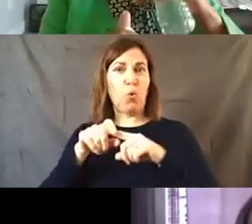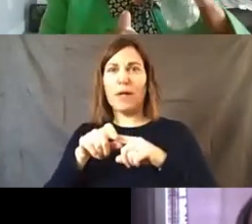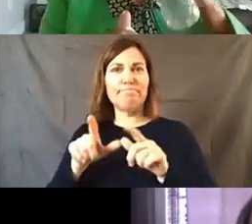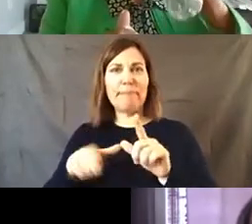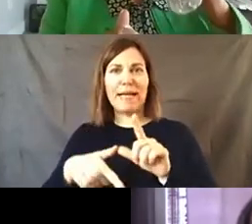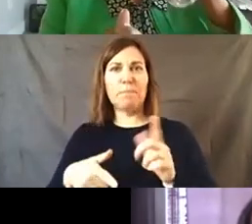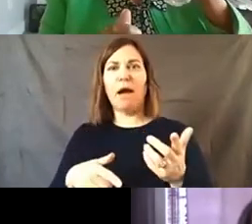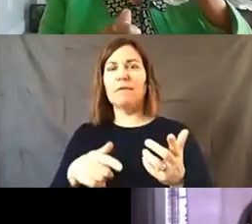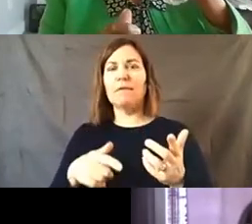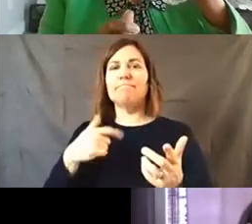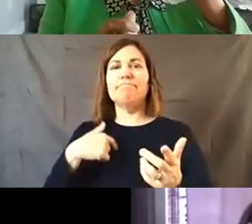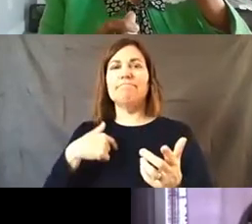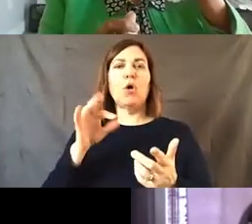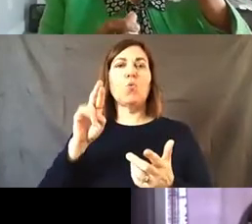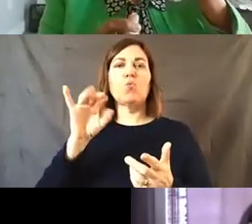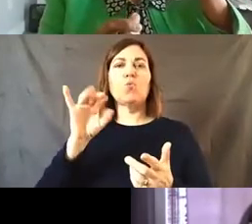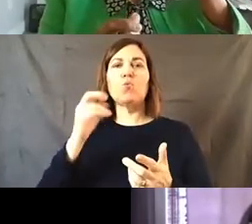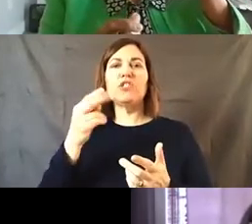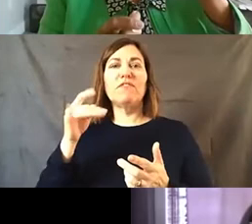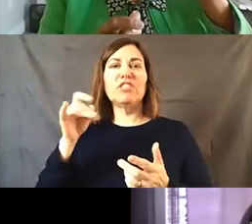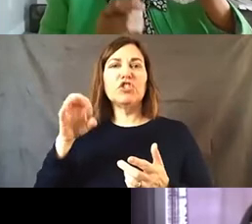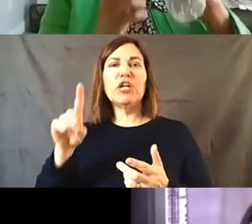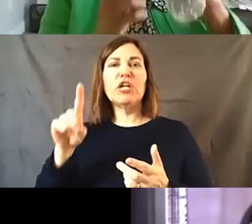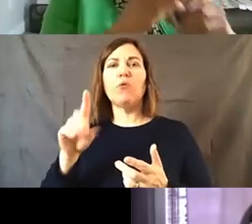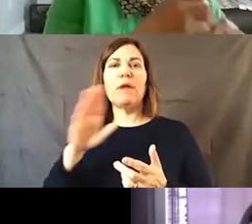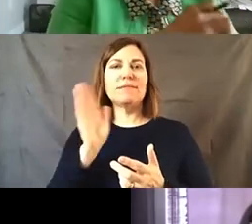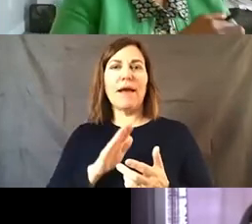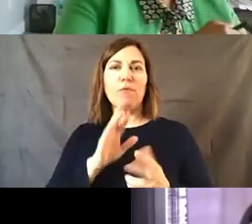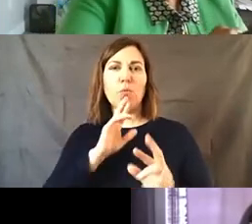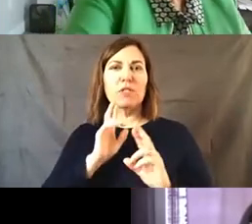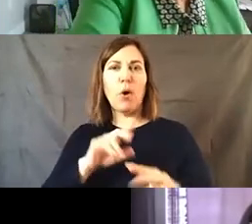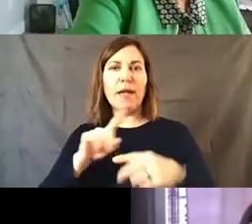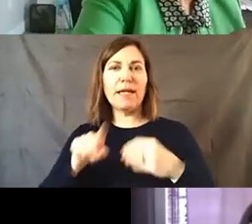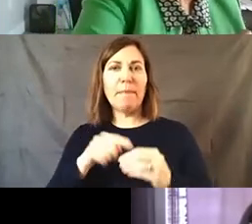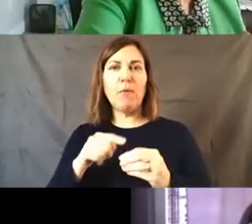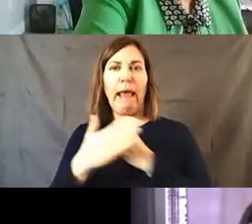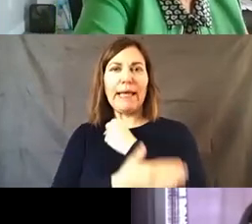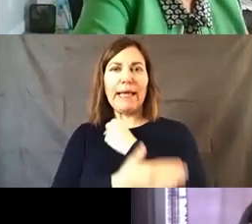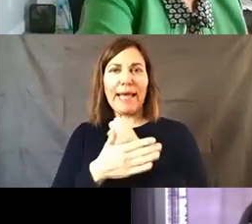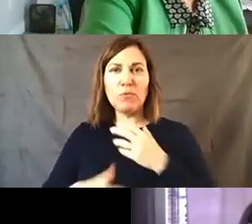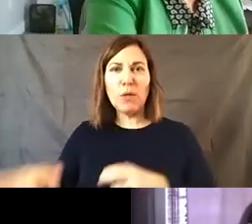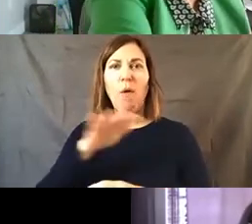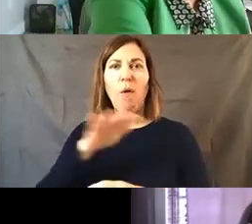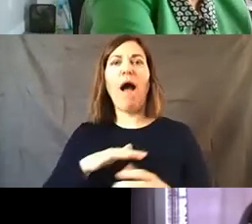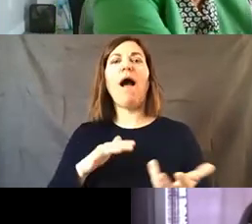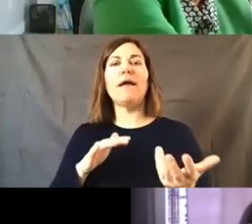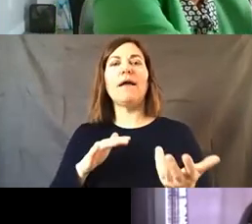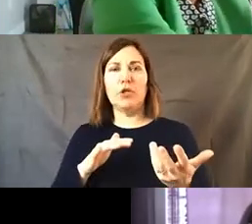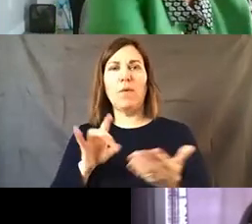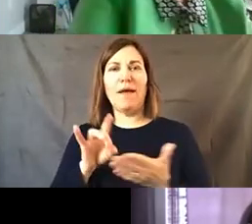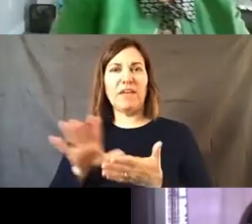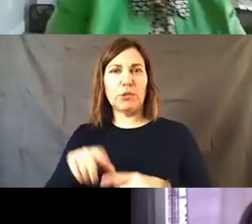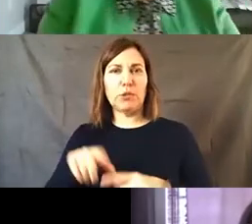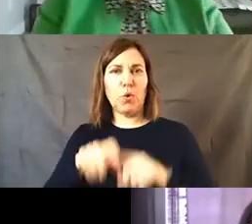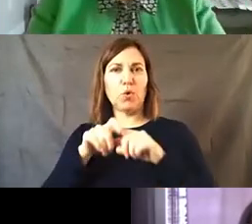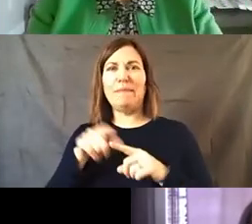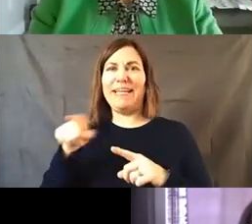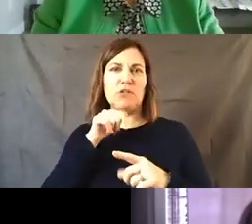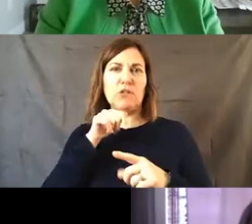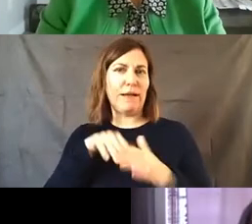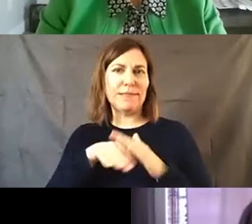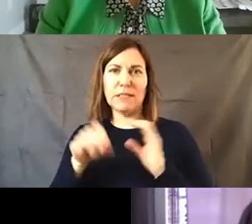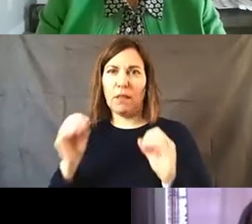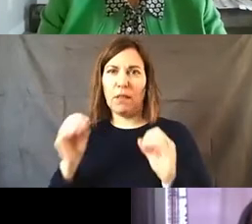Fitzgerald to respond to doing a countywide eviction moratorium. He's not been accessible on the issue at all. So I hope City